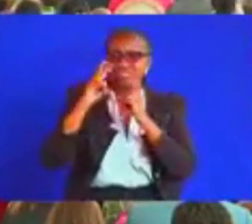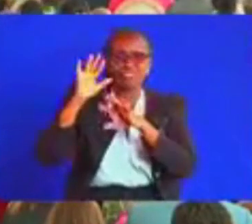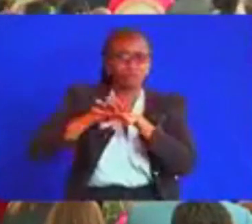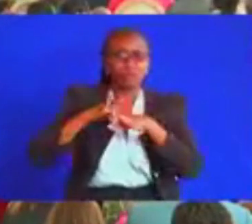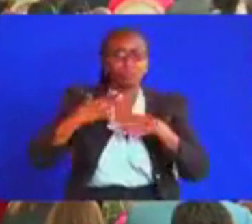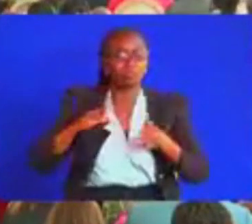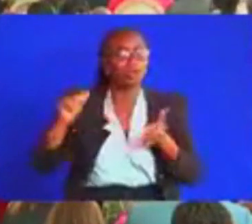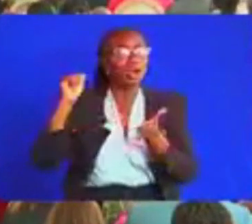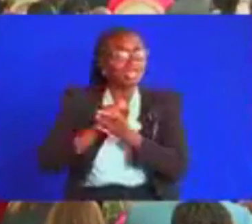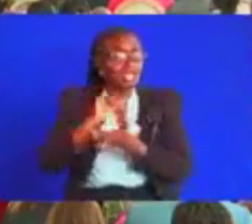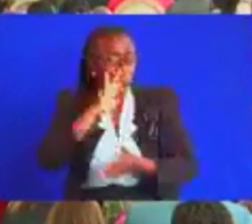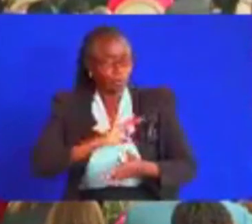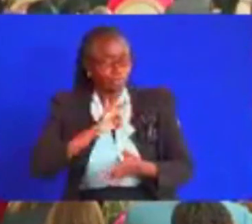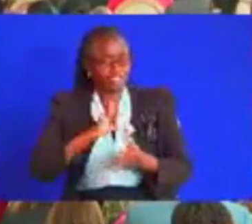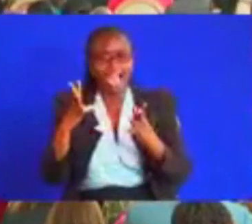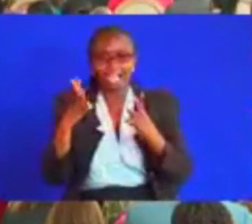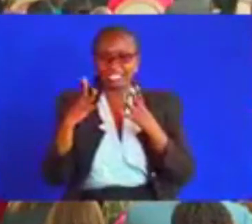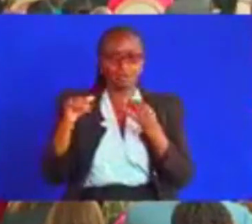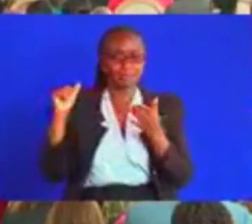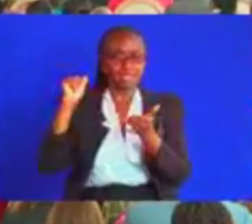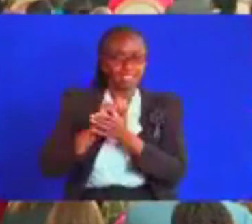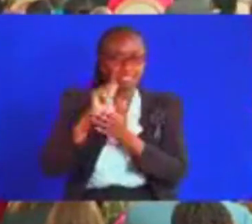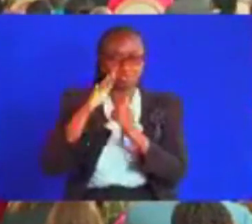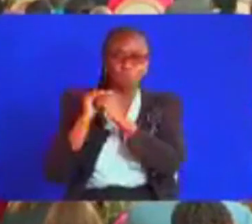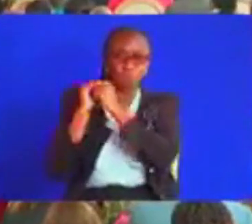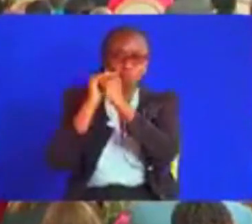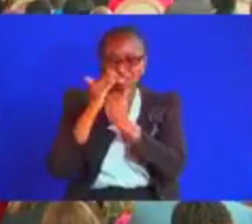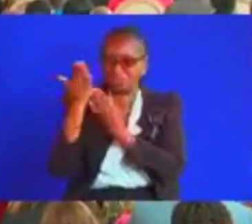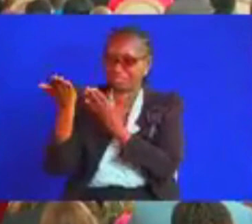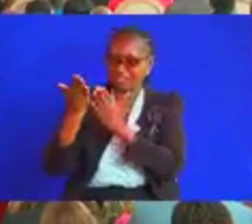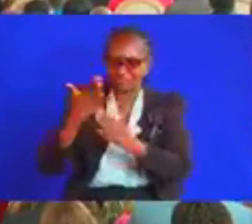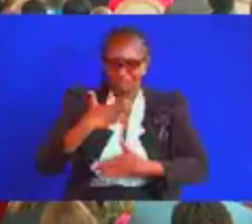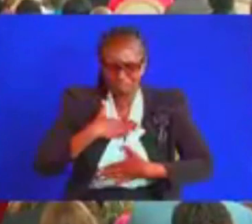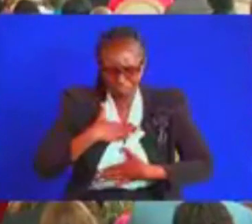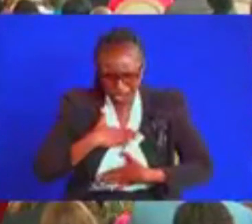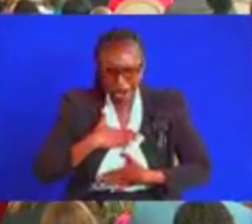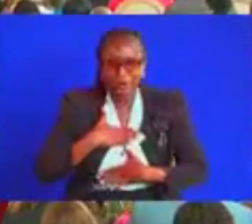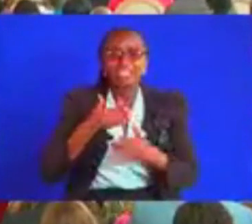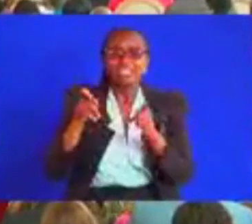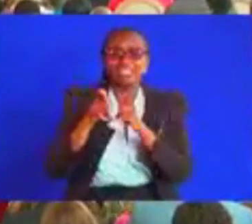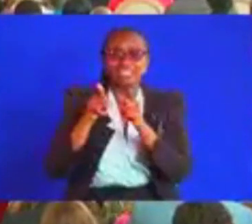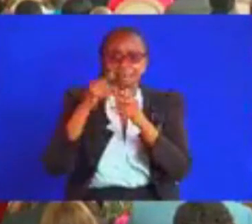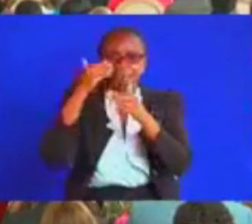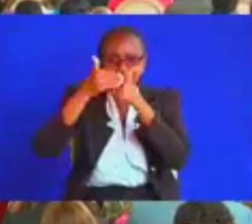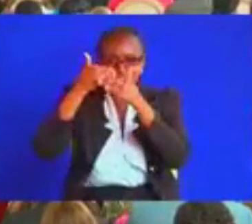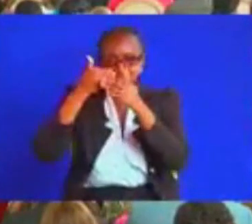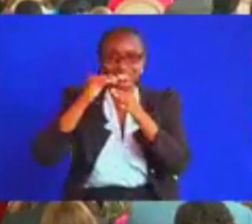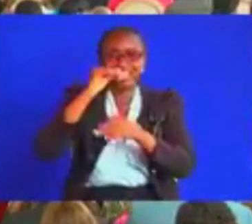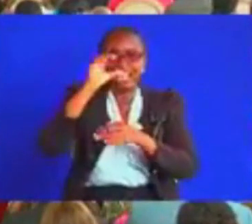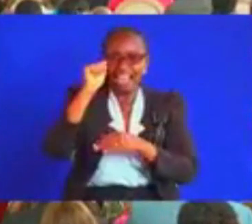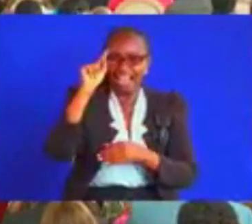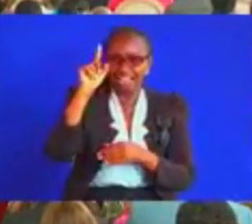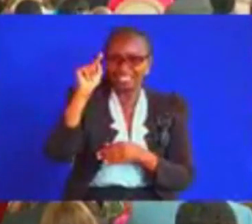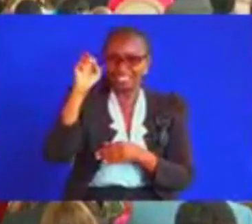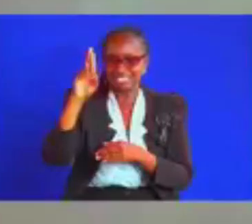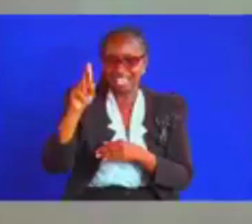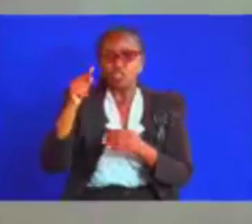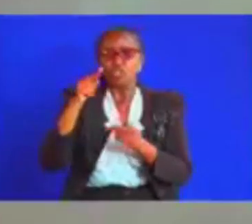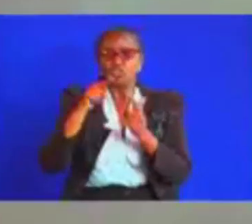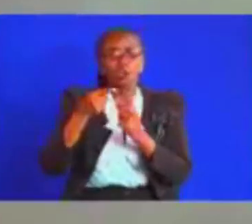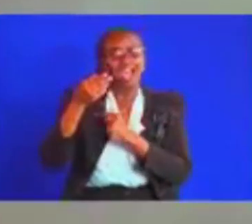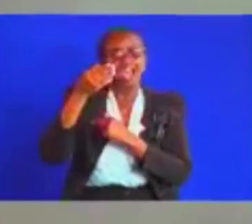profitable, except that you are worshiping, serving, bowing to, and building altars to an unknown